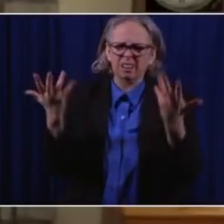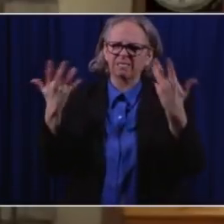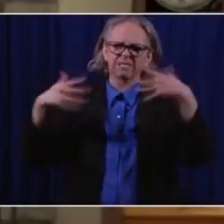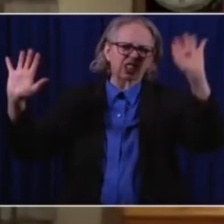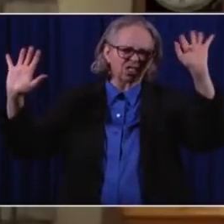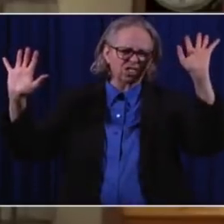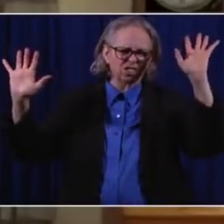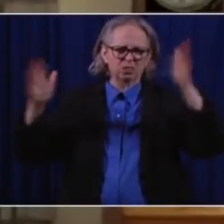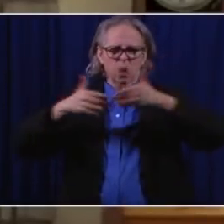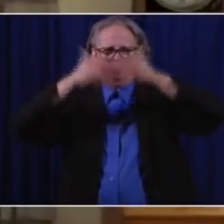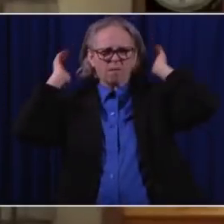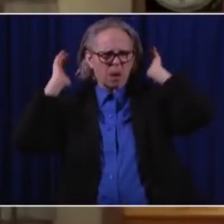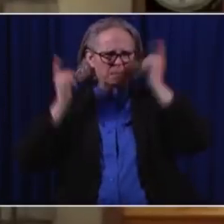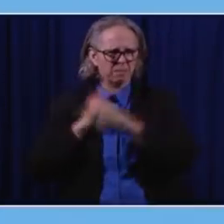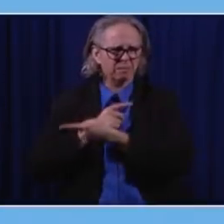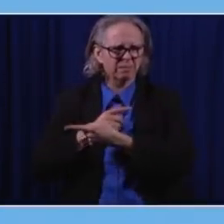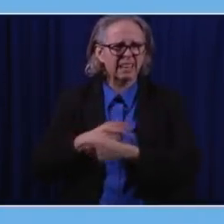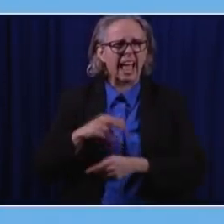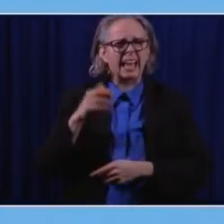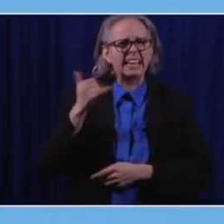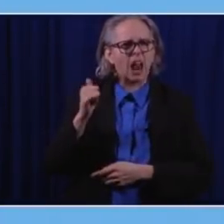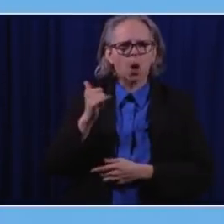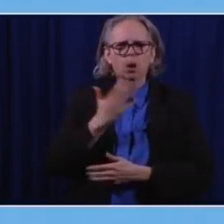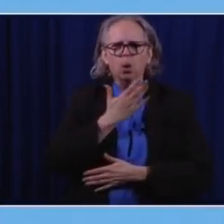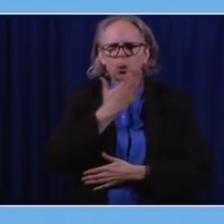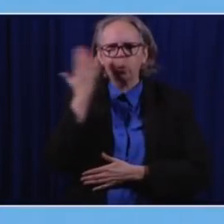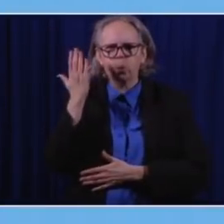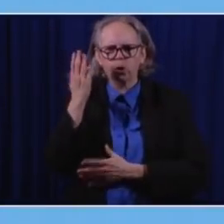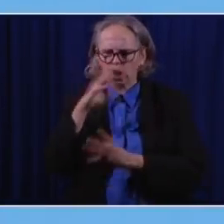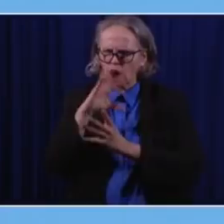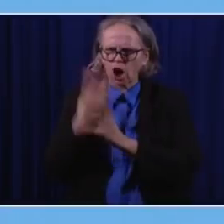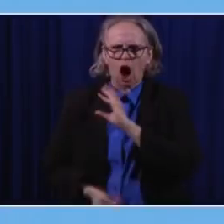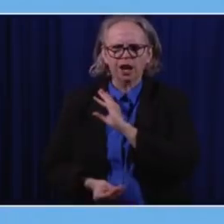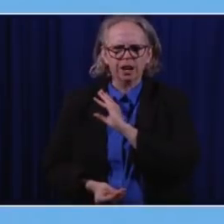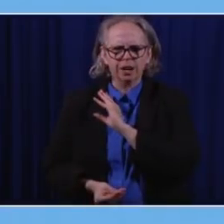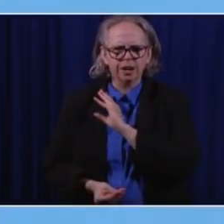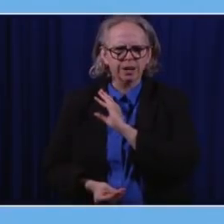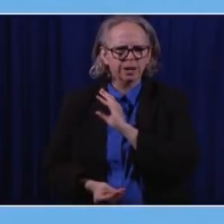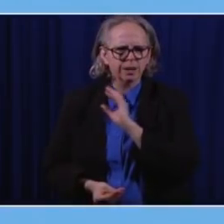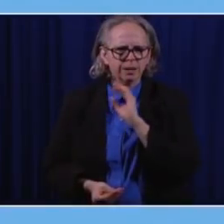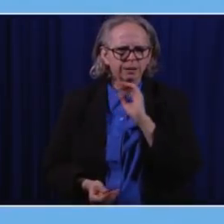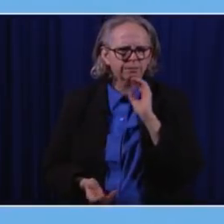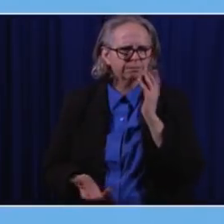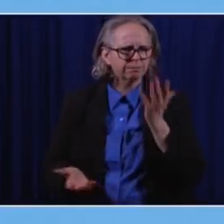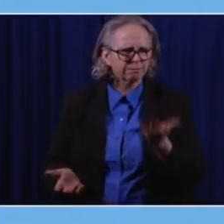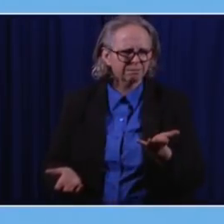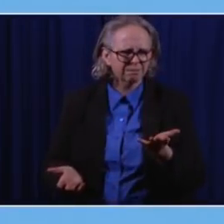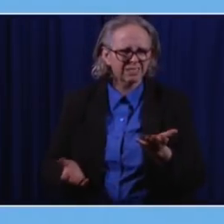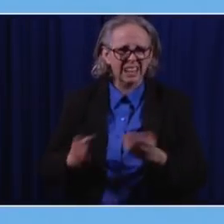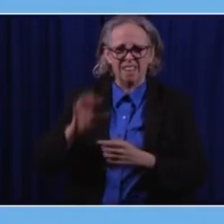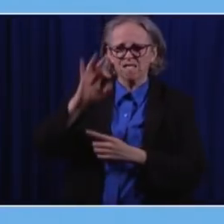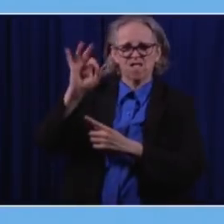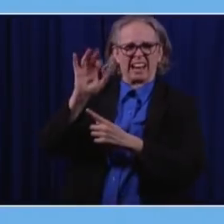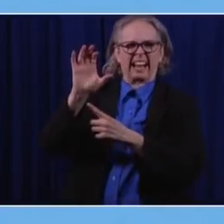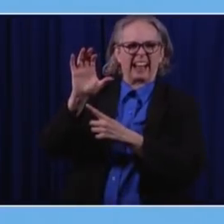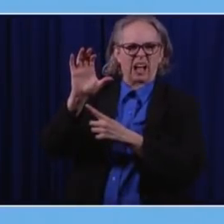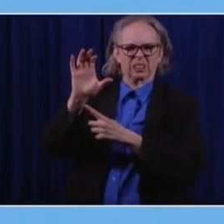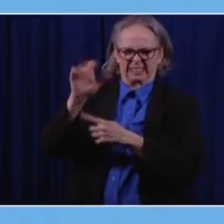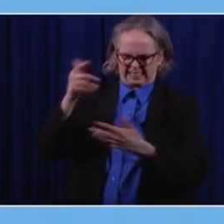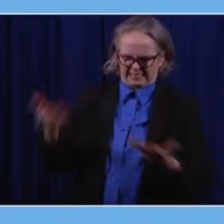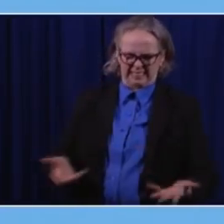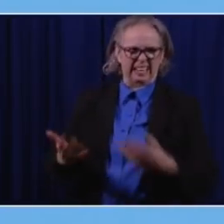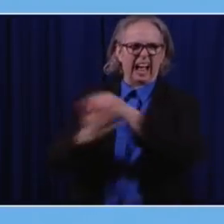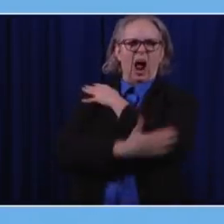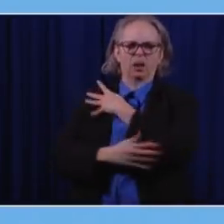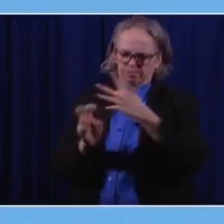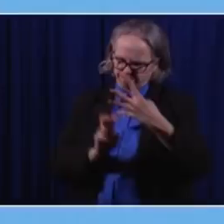moving today to purple. This is their second week of flagging 6 indicators, including sustained increases in emergency visits,